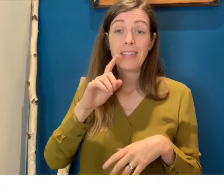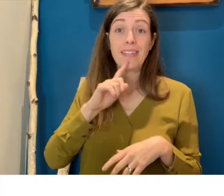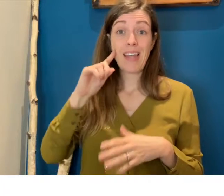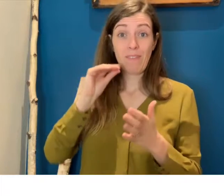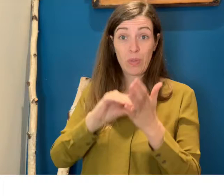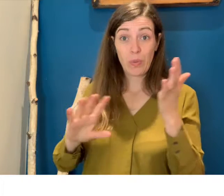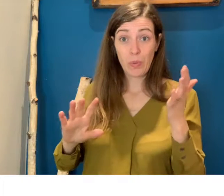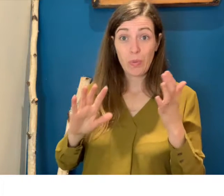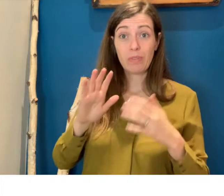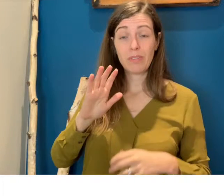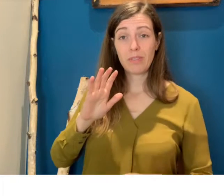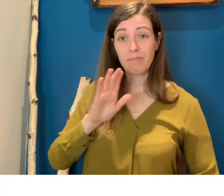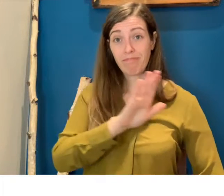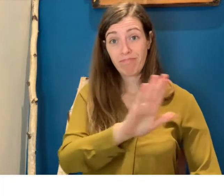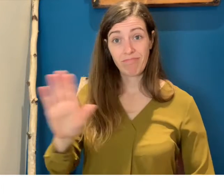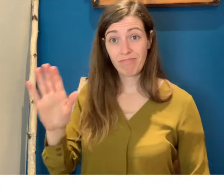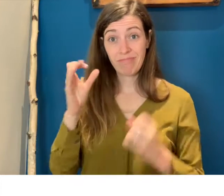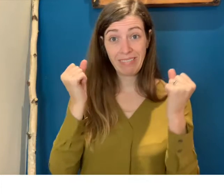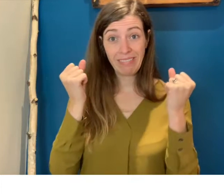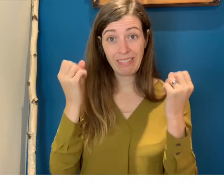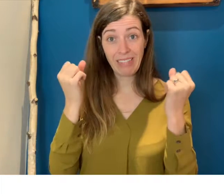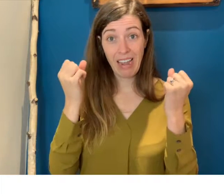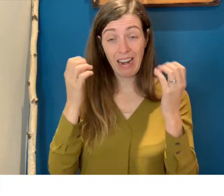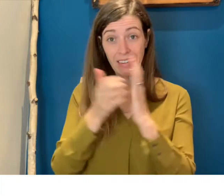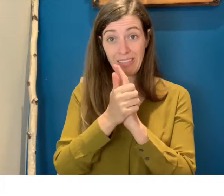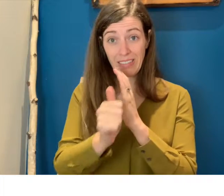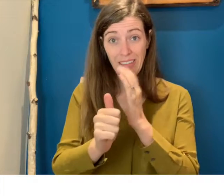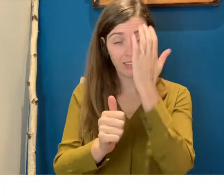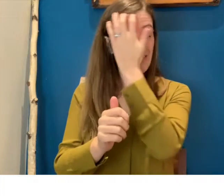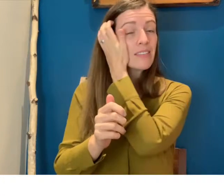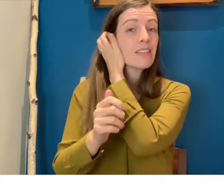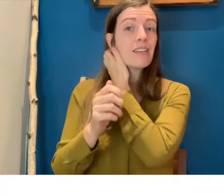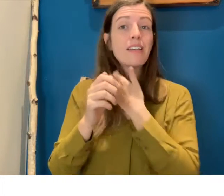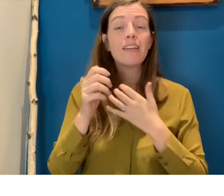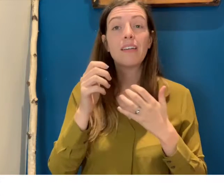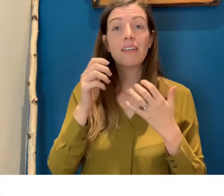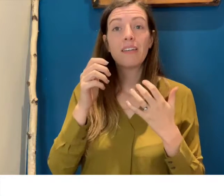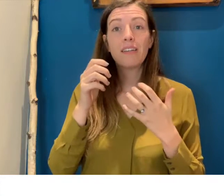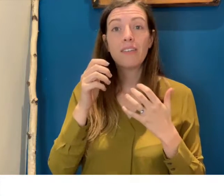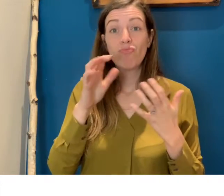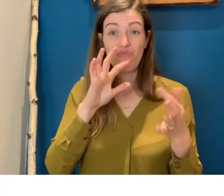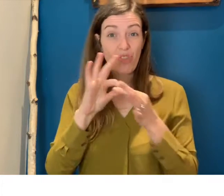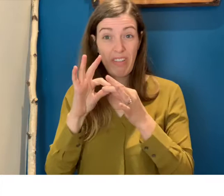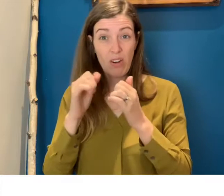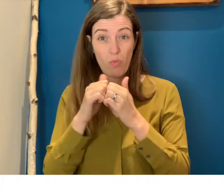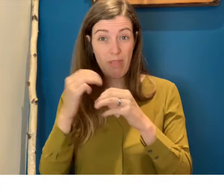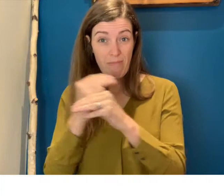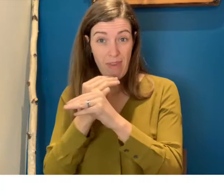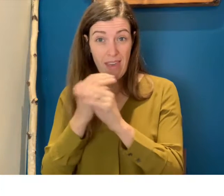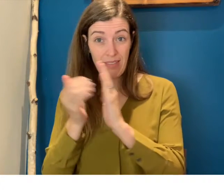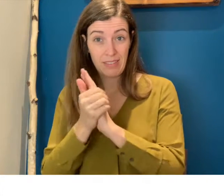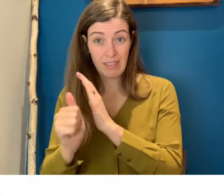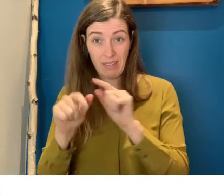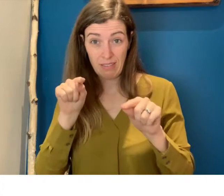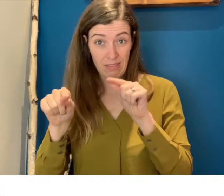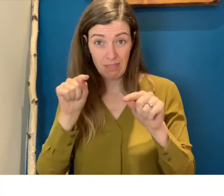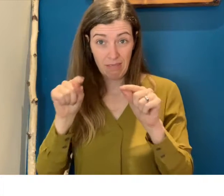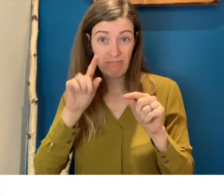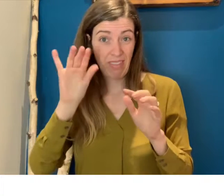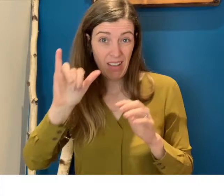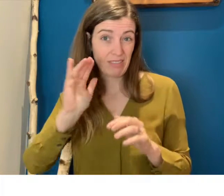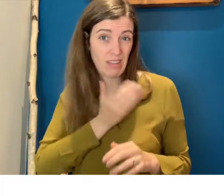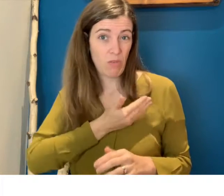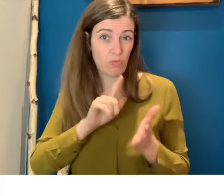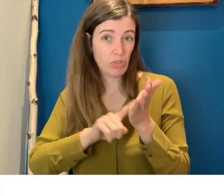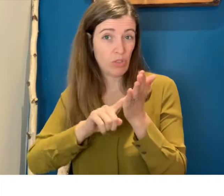we're interested in deaf students' signing skills and their math skills and whether there's